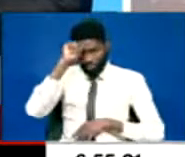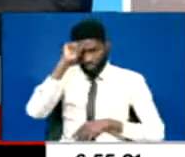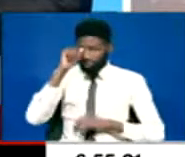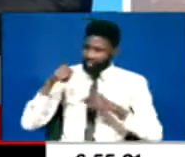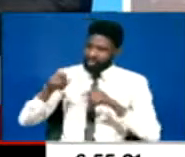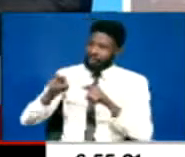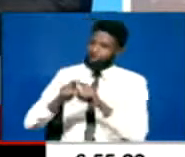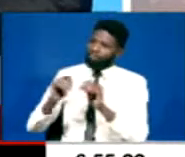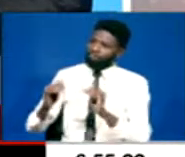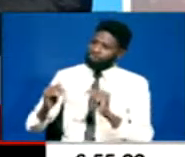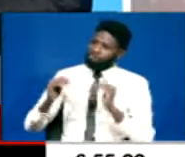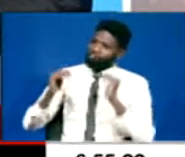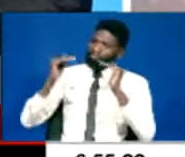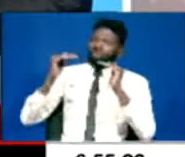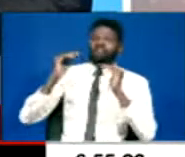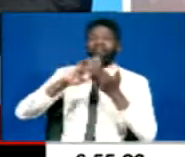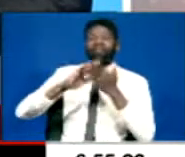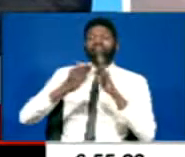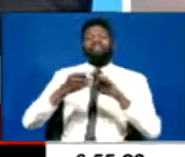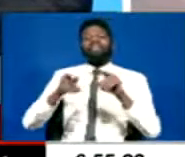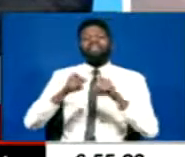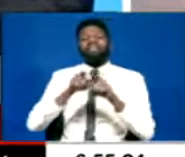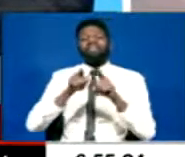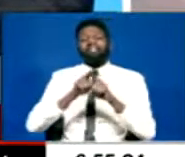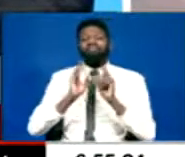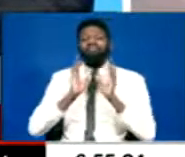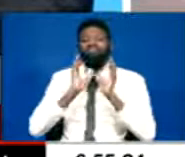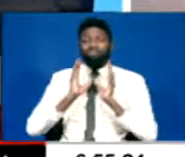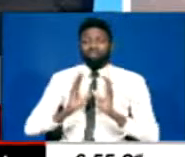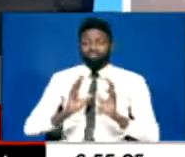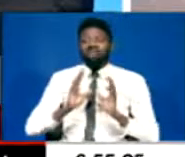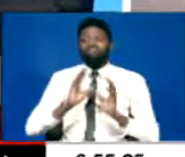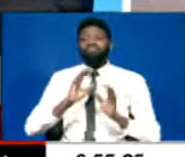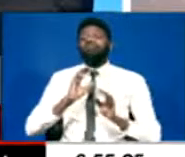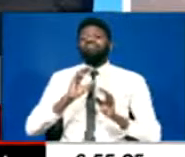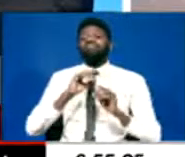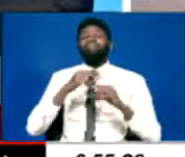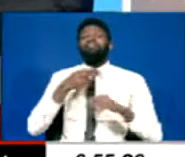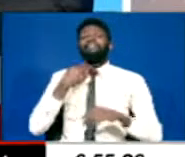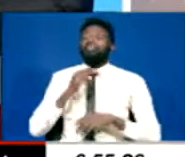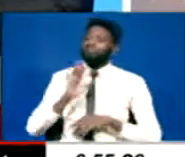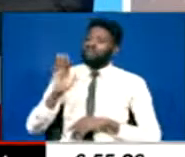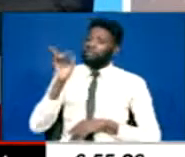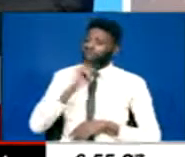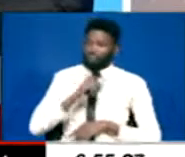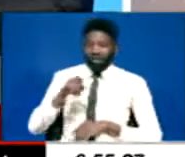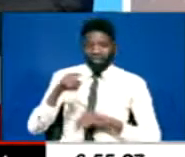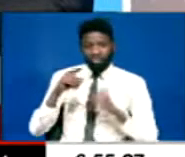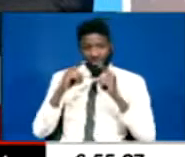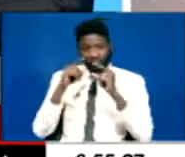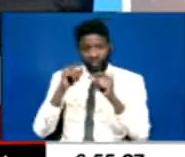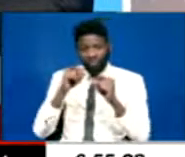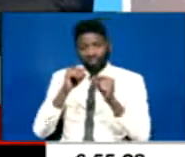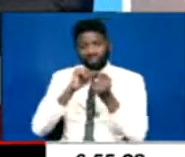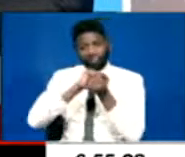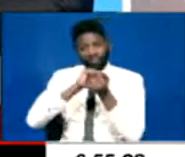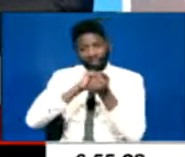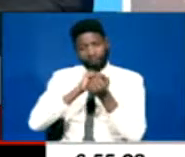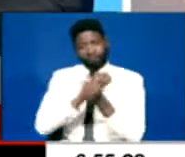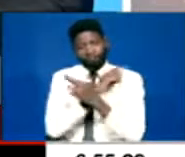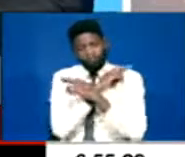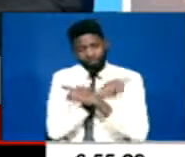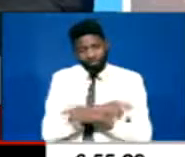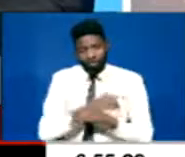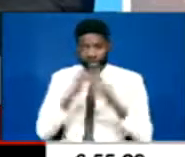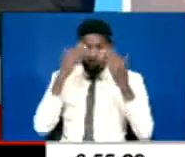priest. So he was saying you rest on Friday. Then on Friday is the day for Muslims to rest. On Saturday for